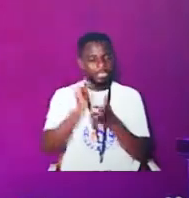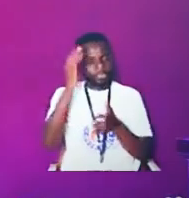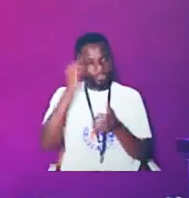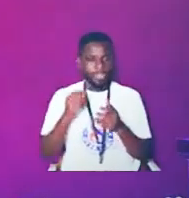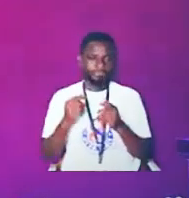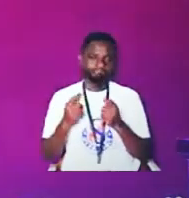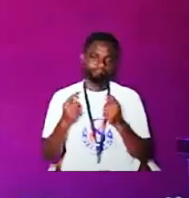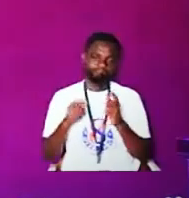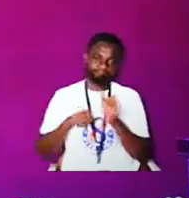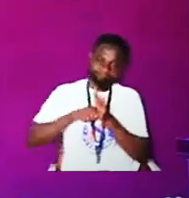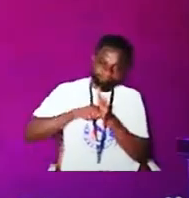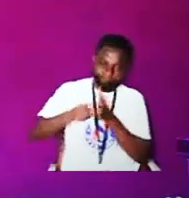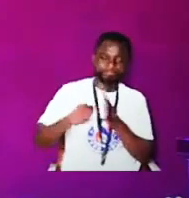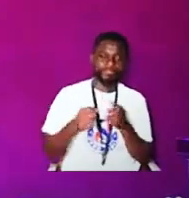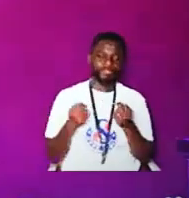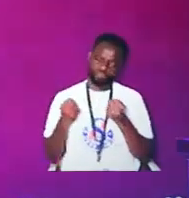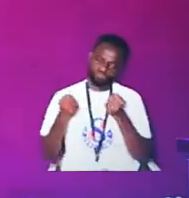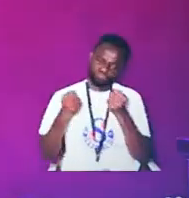bit.